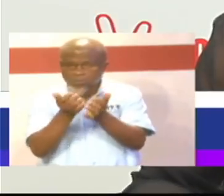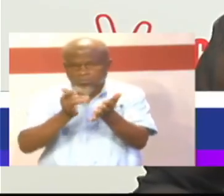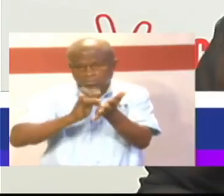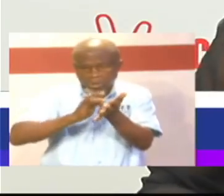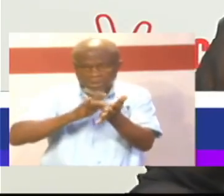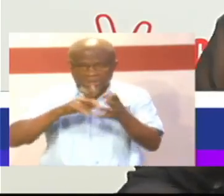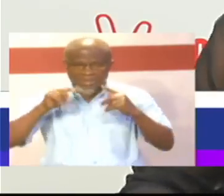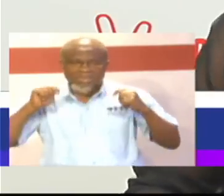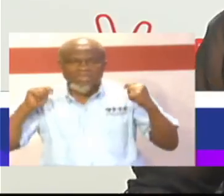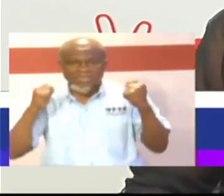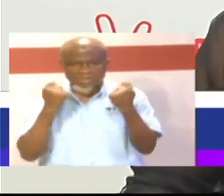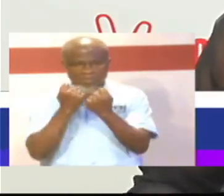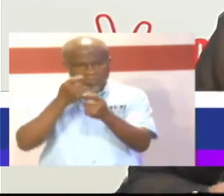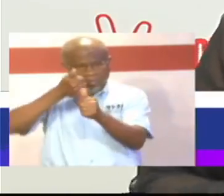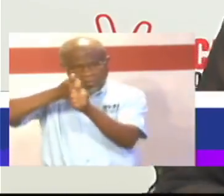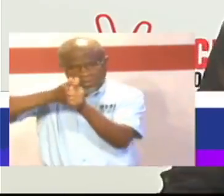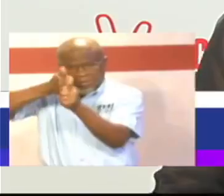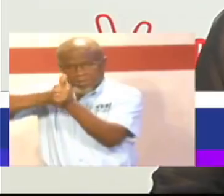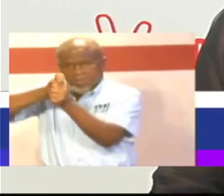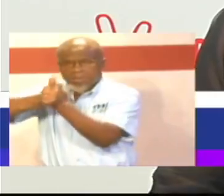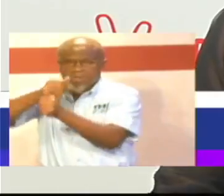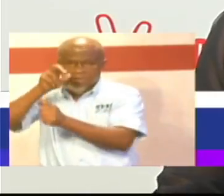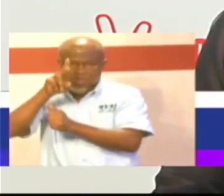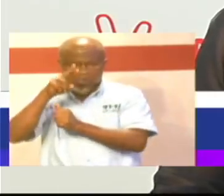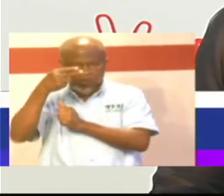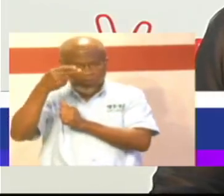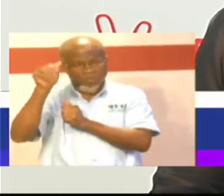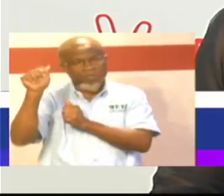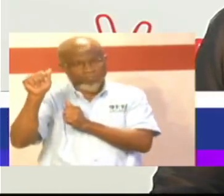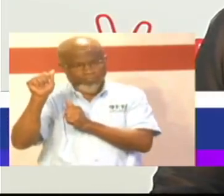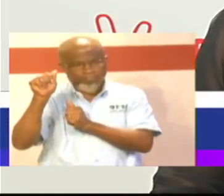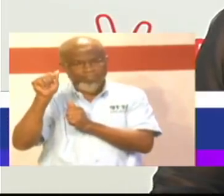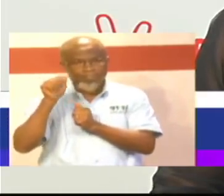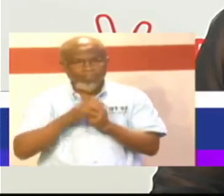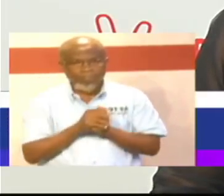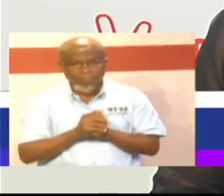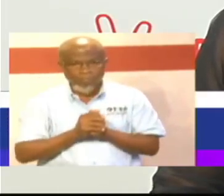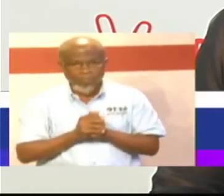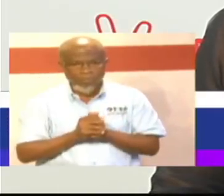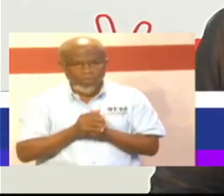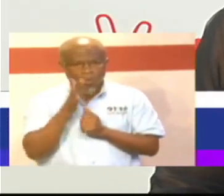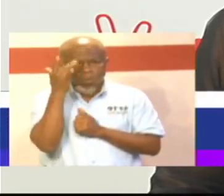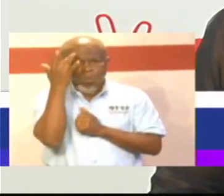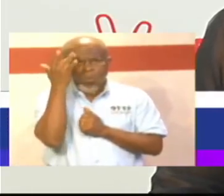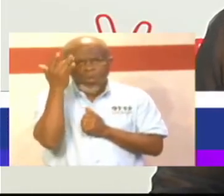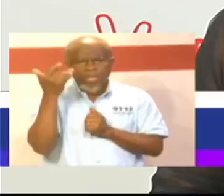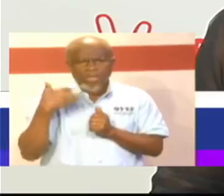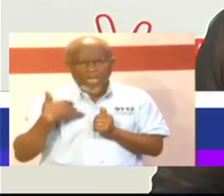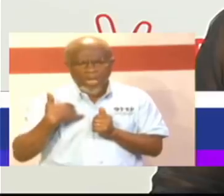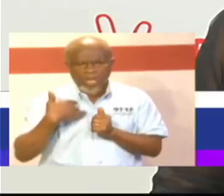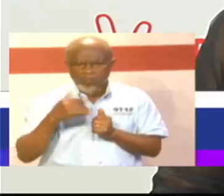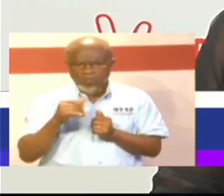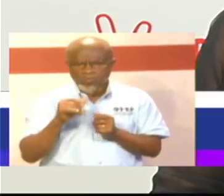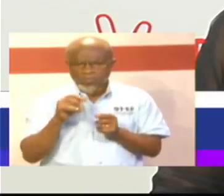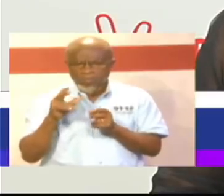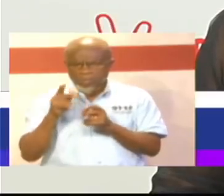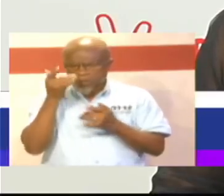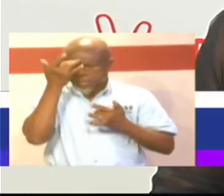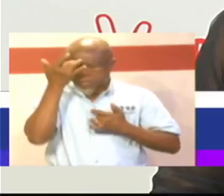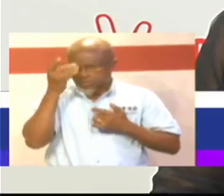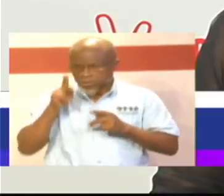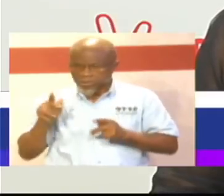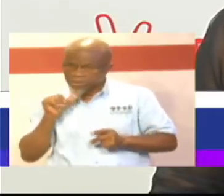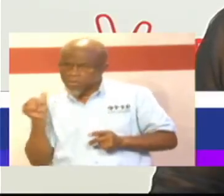of each regional health authority. The reasons for patients not being admitted to the parallel